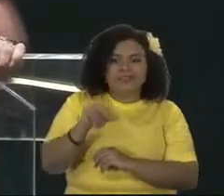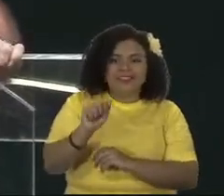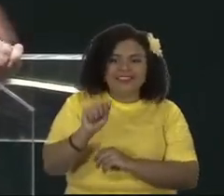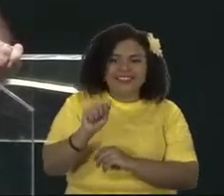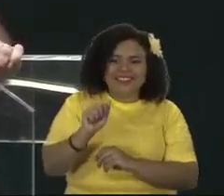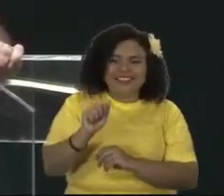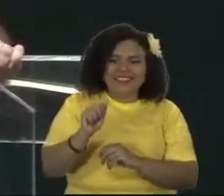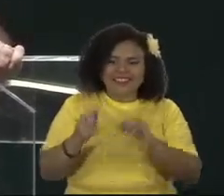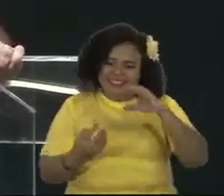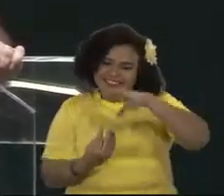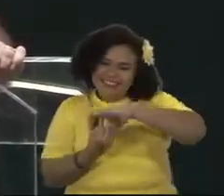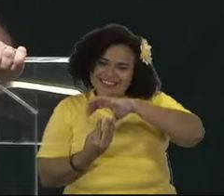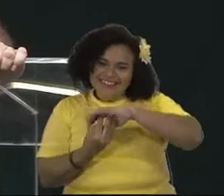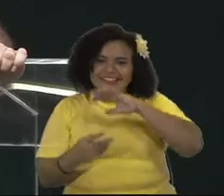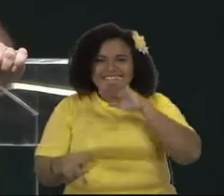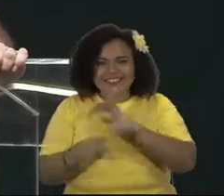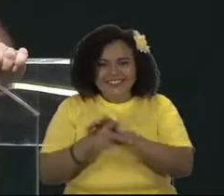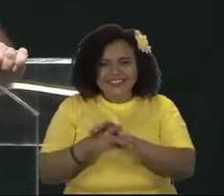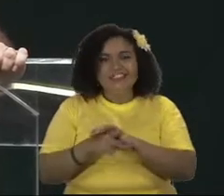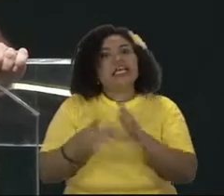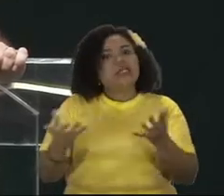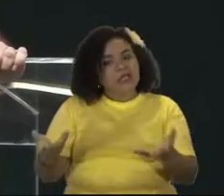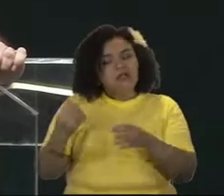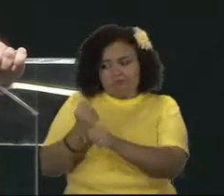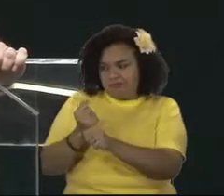a instrument that when we sin,